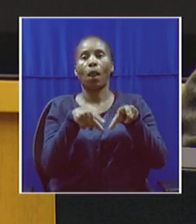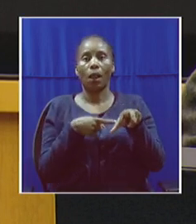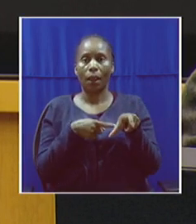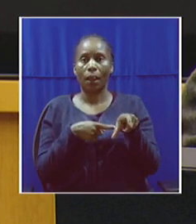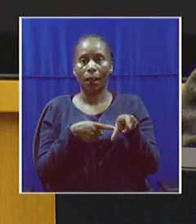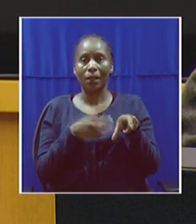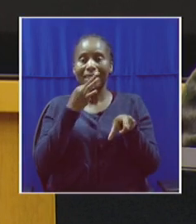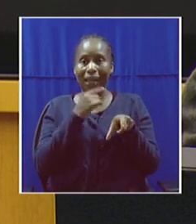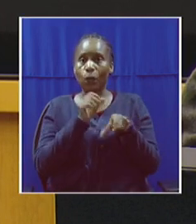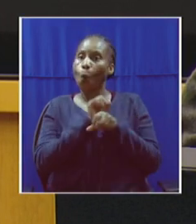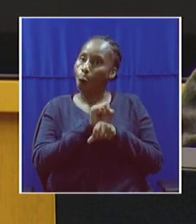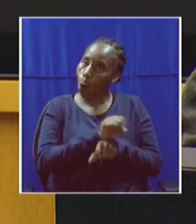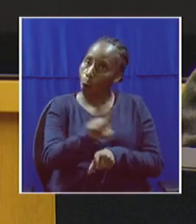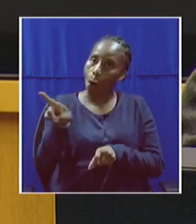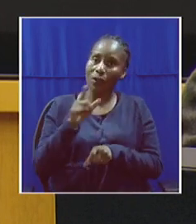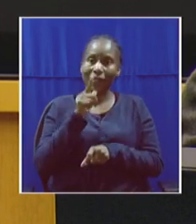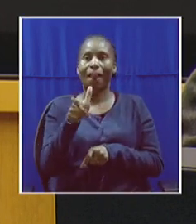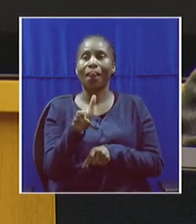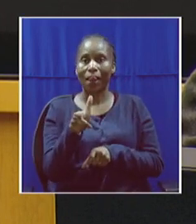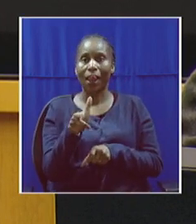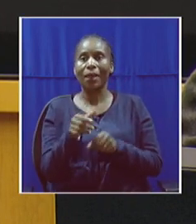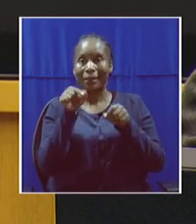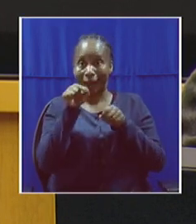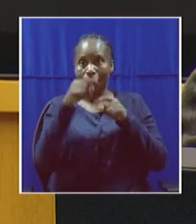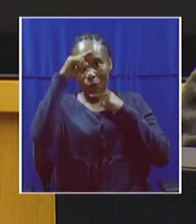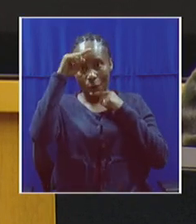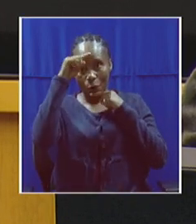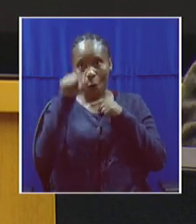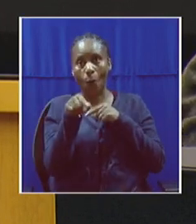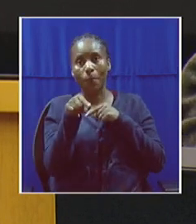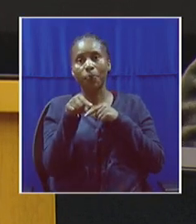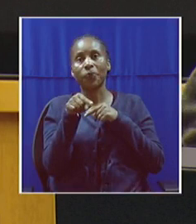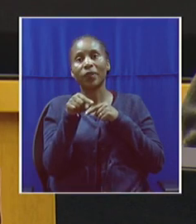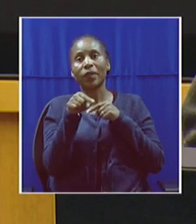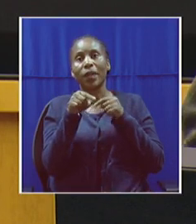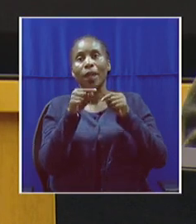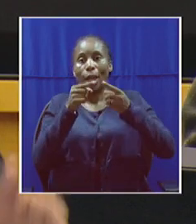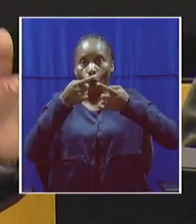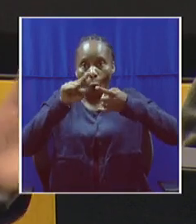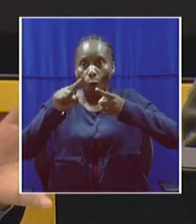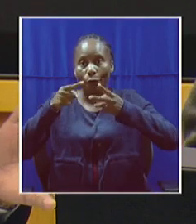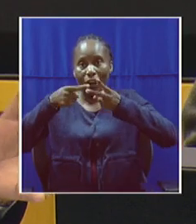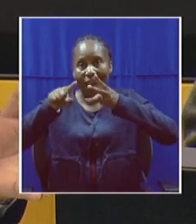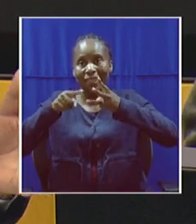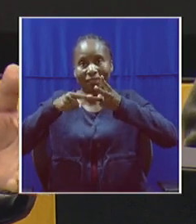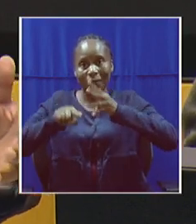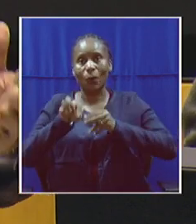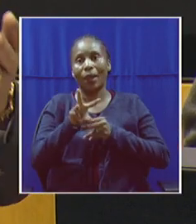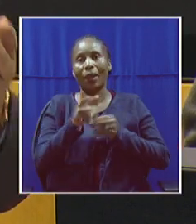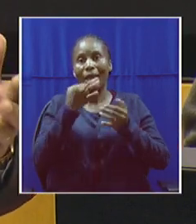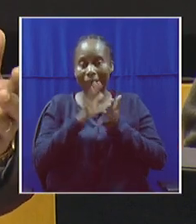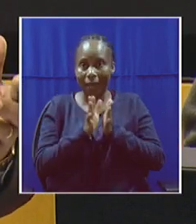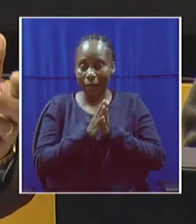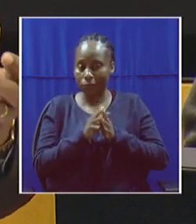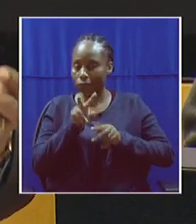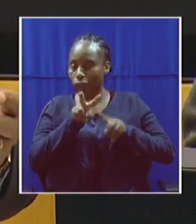we said to all of you in that portfolio that when we correct and regularize governance we'll